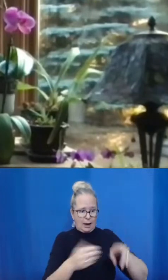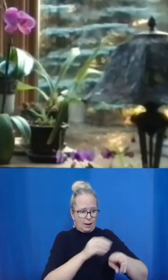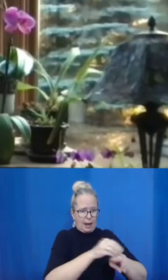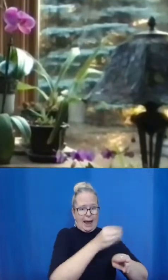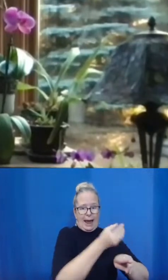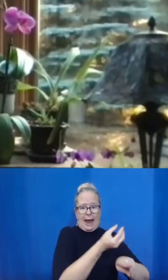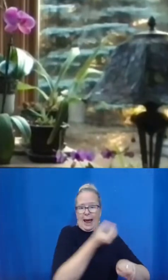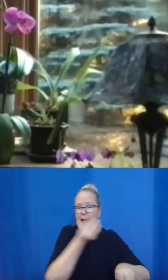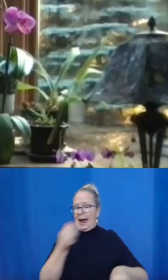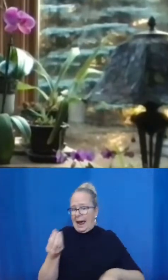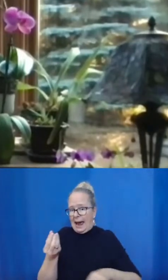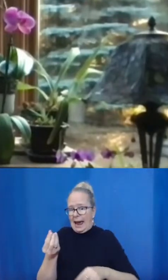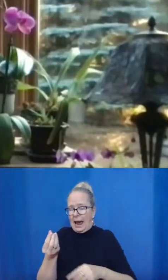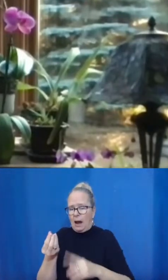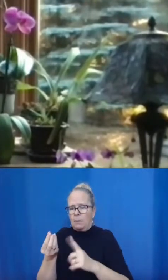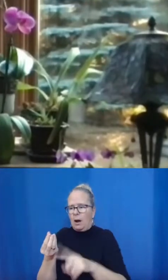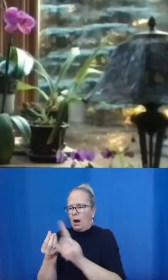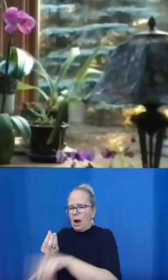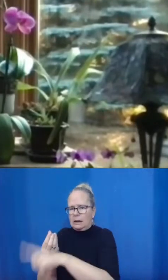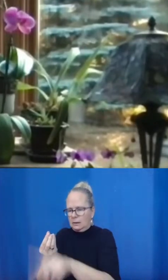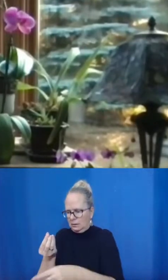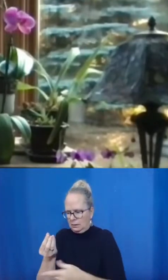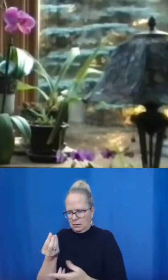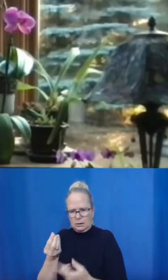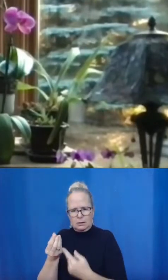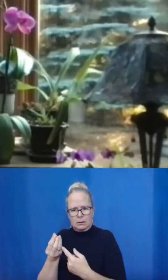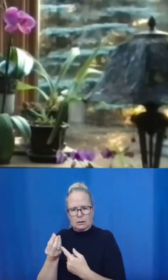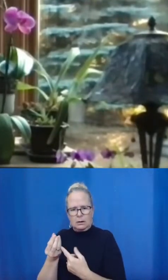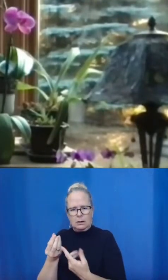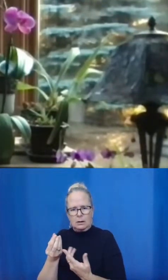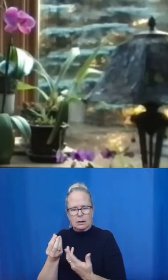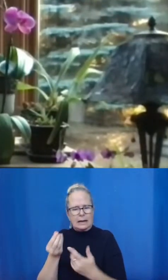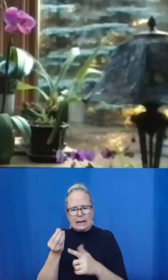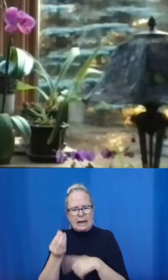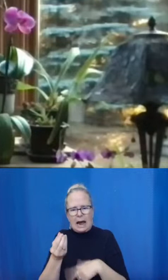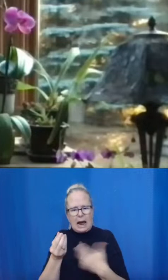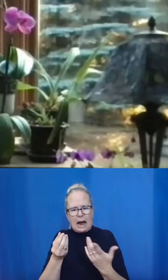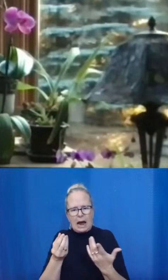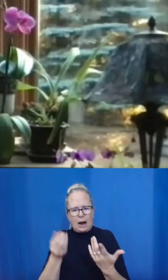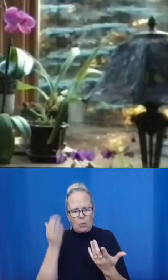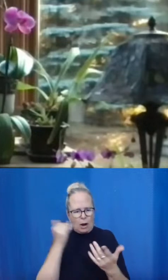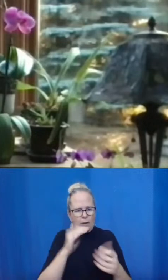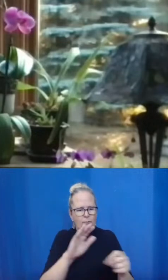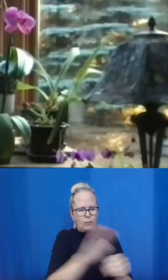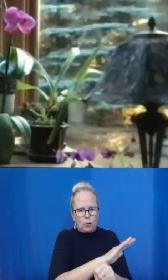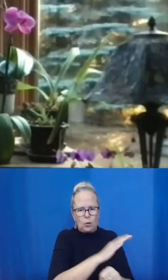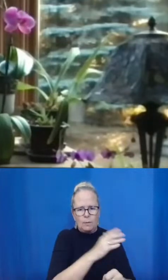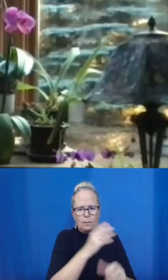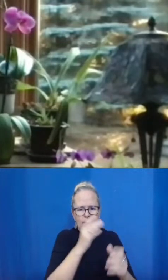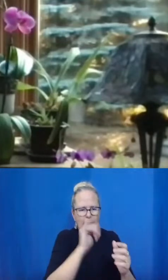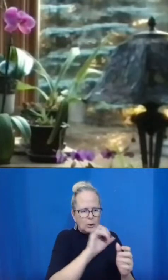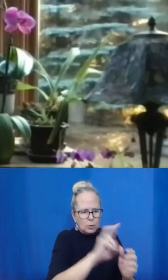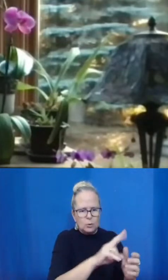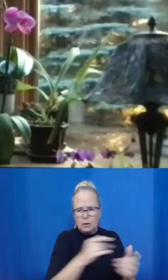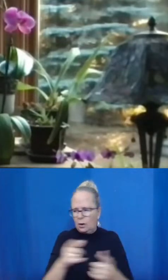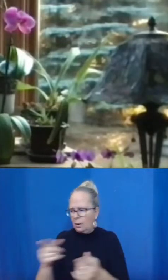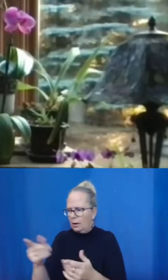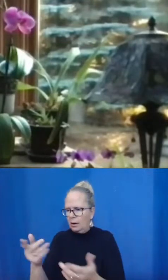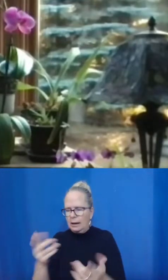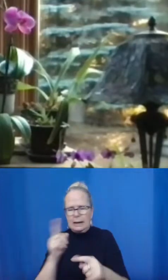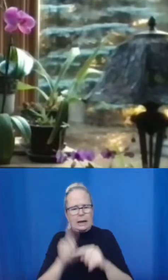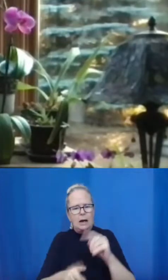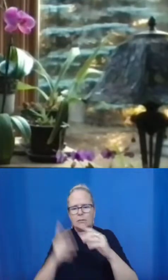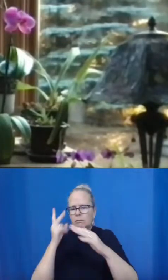offer opportunities for deceased donation as well. So I will just, I think it's, again, as I said at the beginning, I think it's